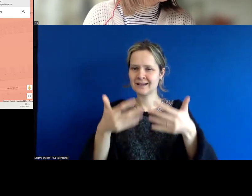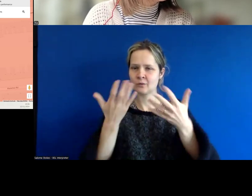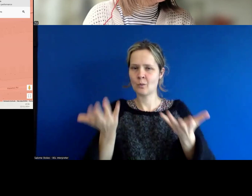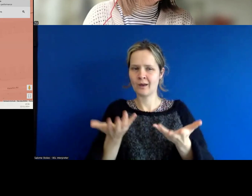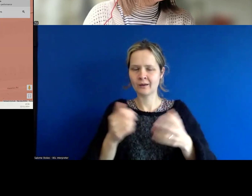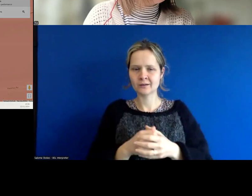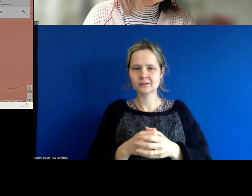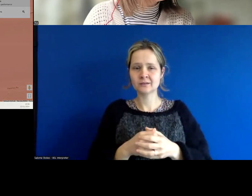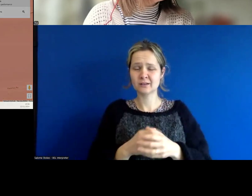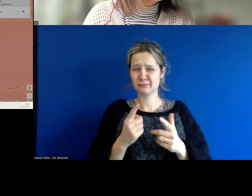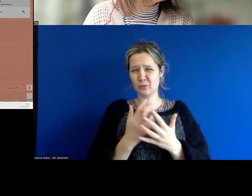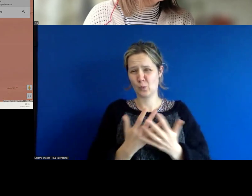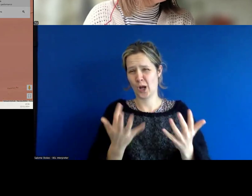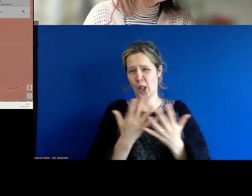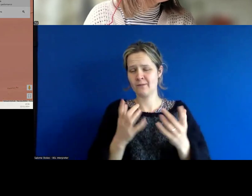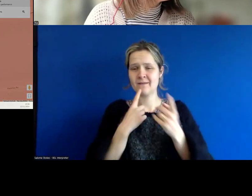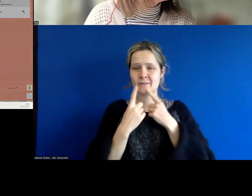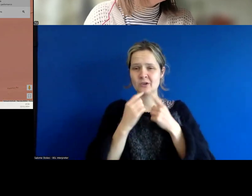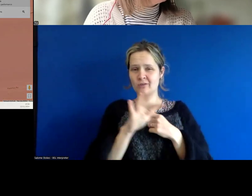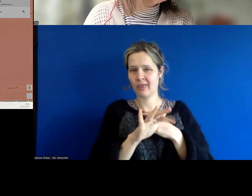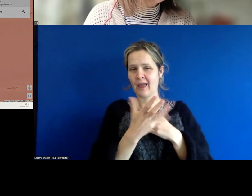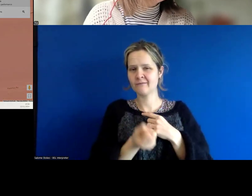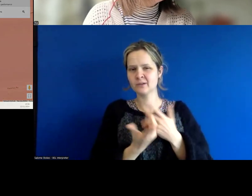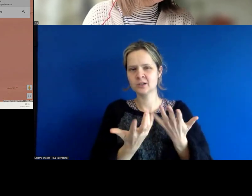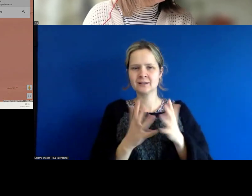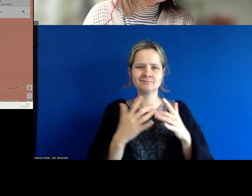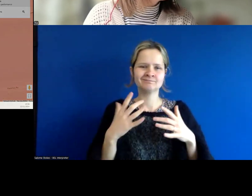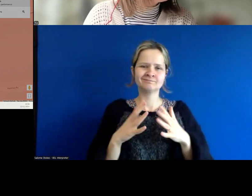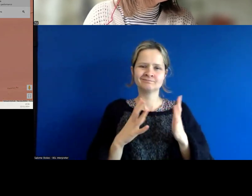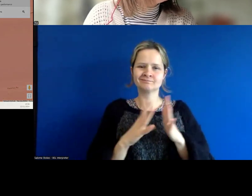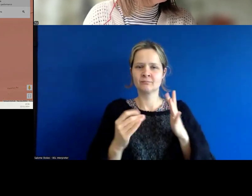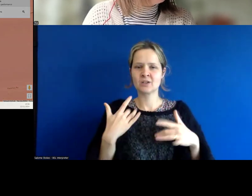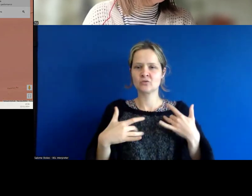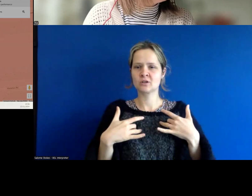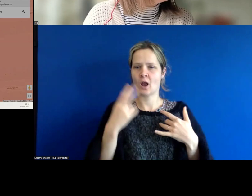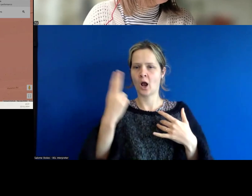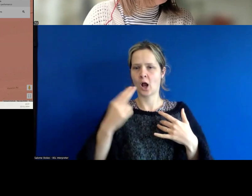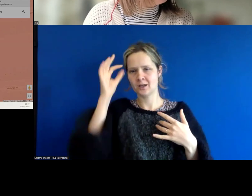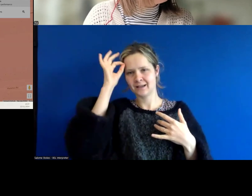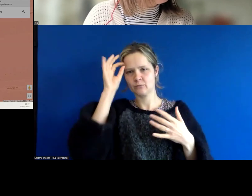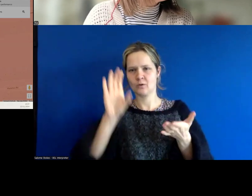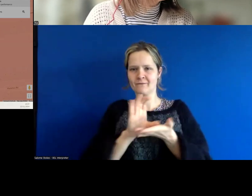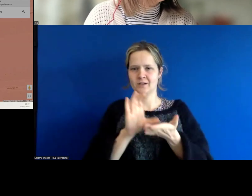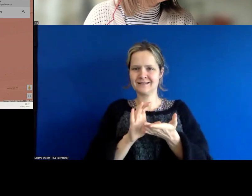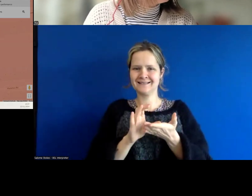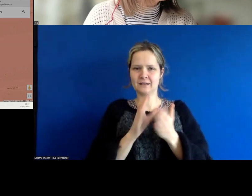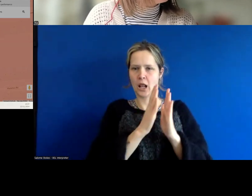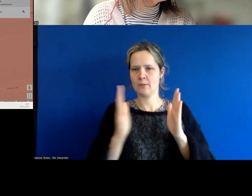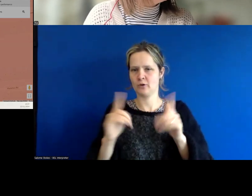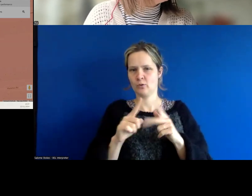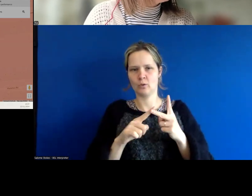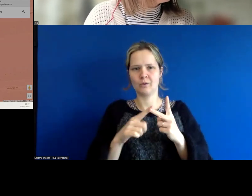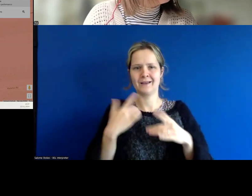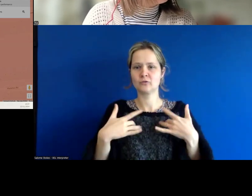are quite a lot of information here. So if you're interested in our Arts Council funded libraries, or you might be interested in